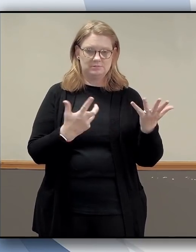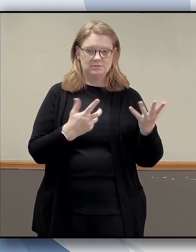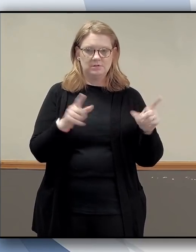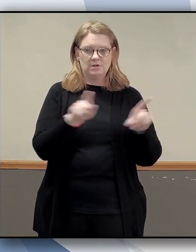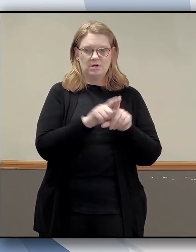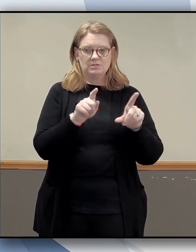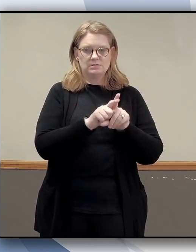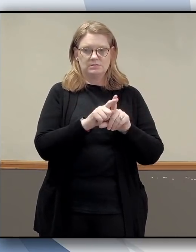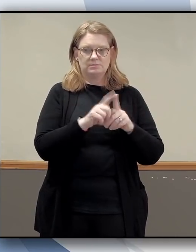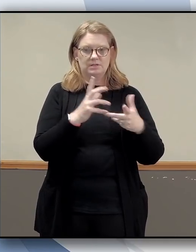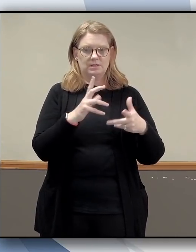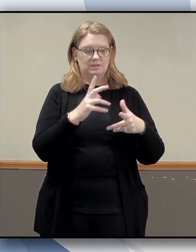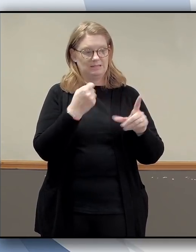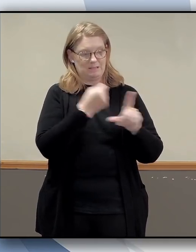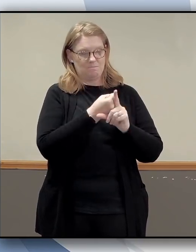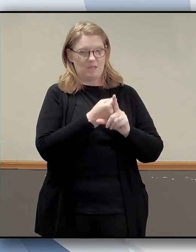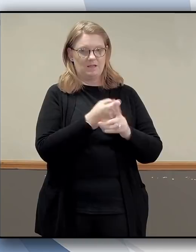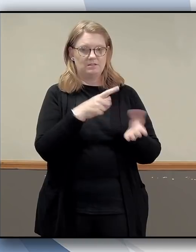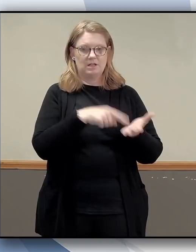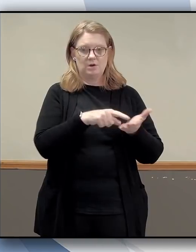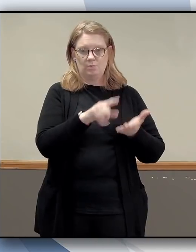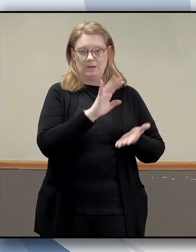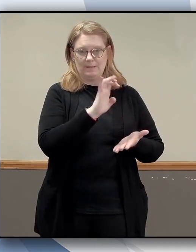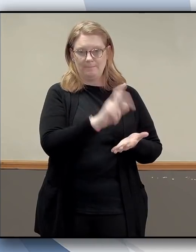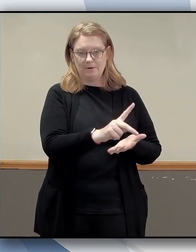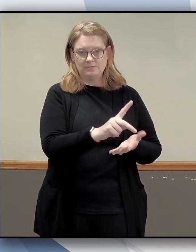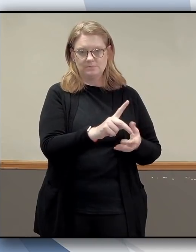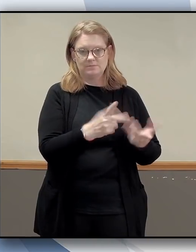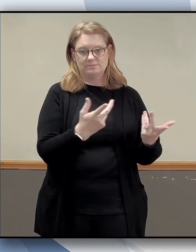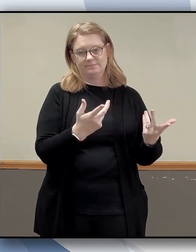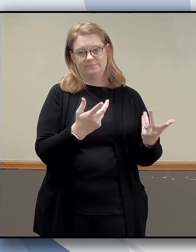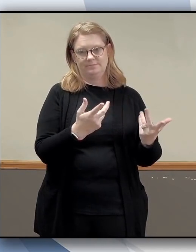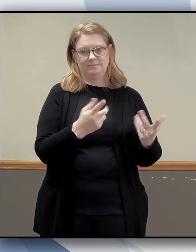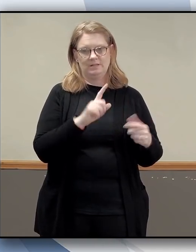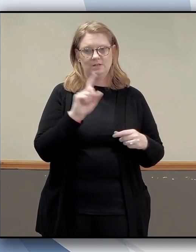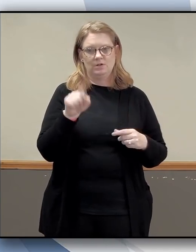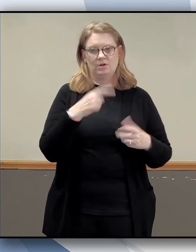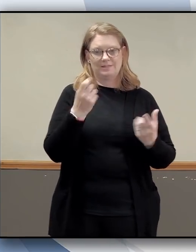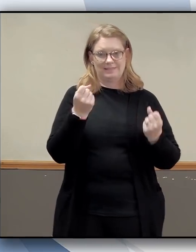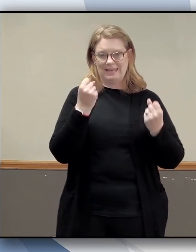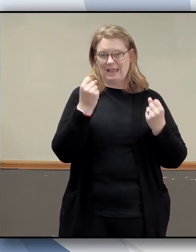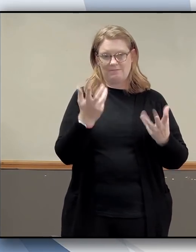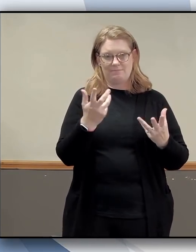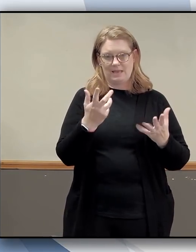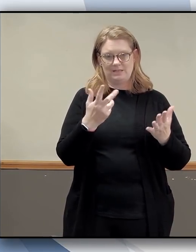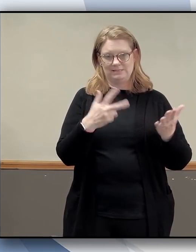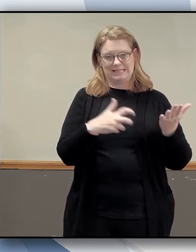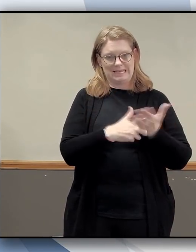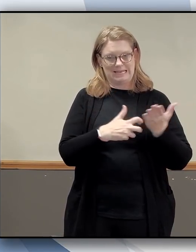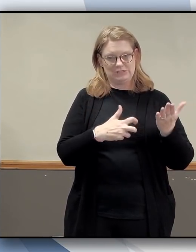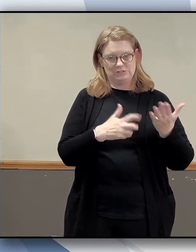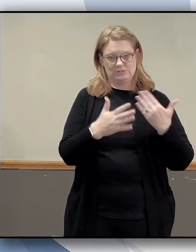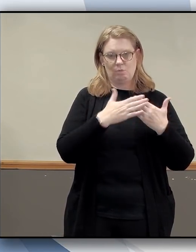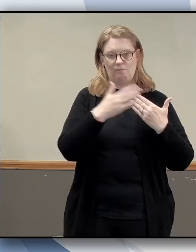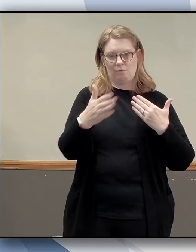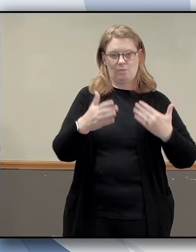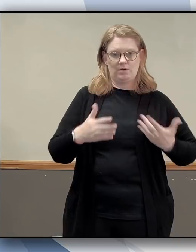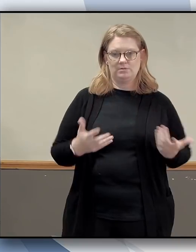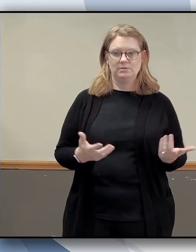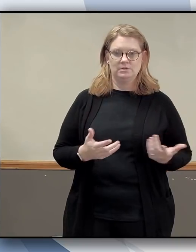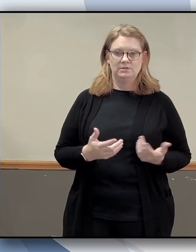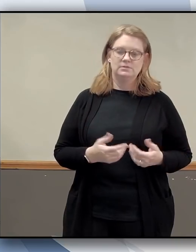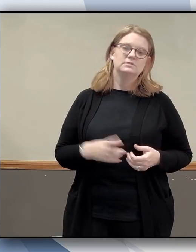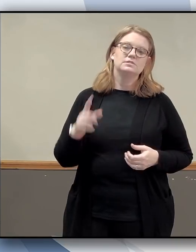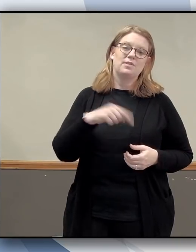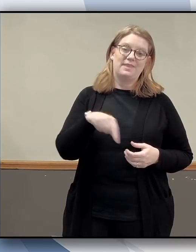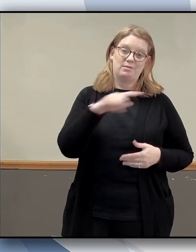their reimbursement, and then ultimately, I mean, you can only have so many citations going forward. So they would be put at